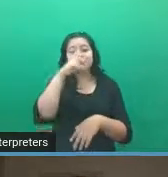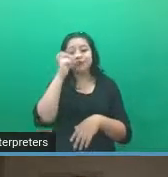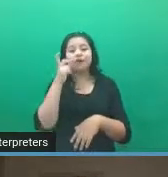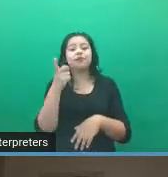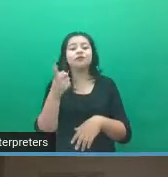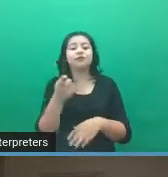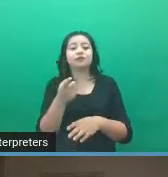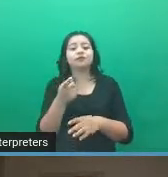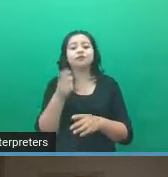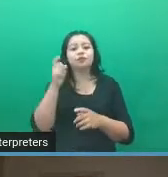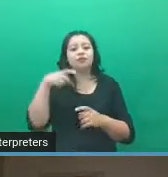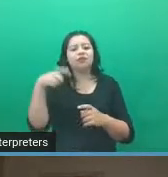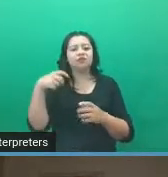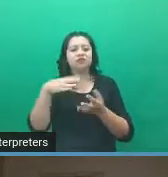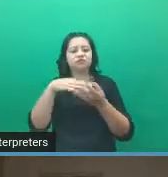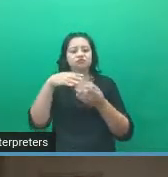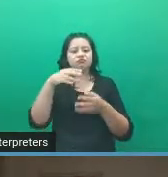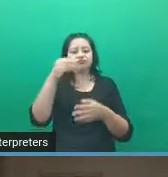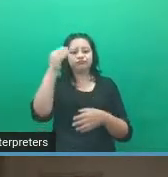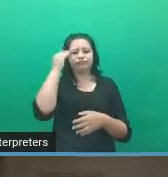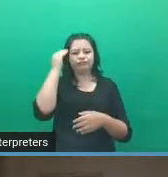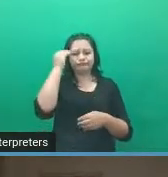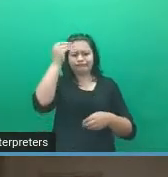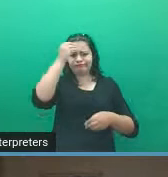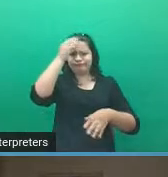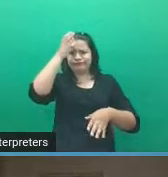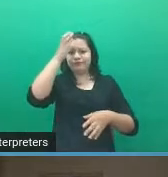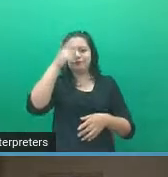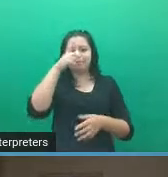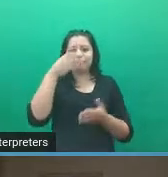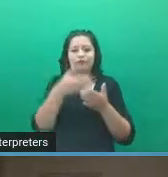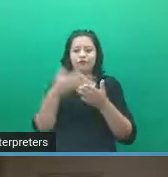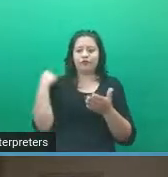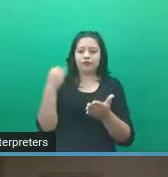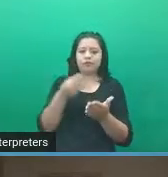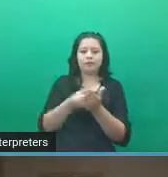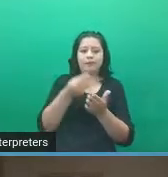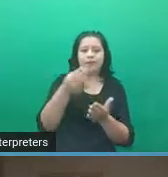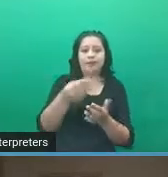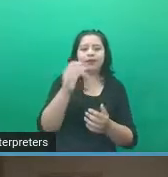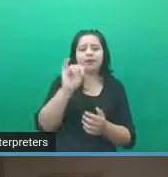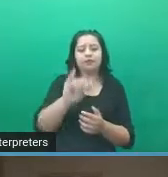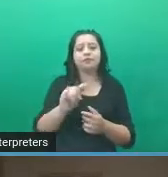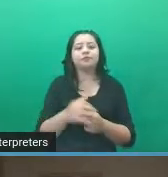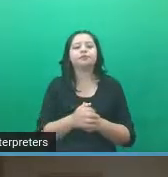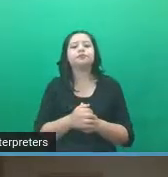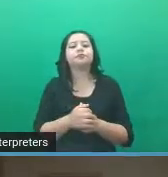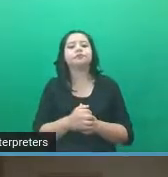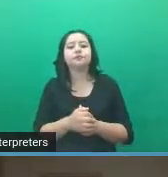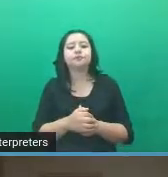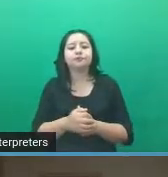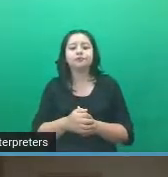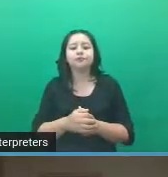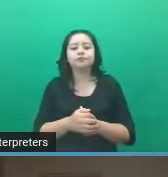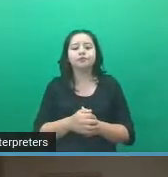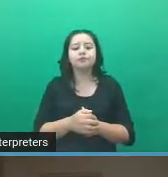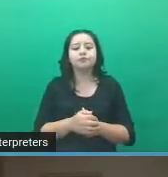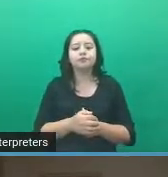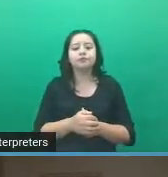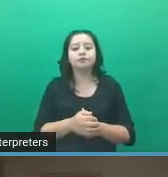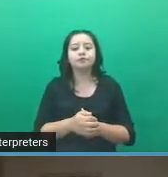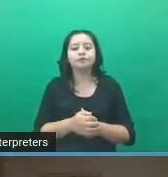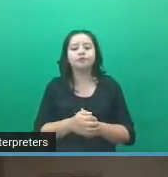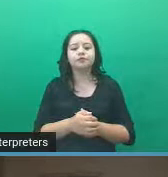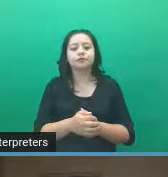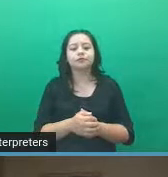subscription models. Qualtrics, for example, is PCMag.com's editor's pick for it has the most direct question